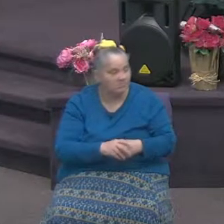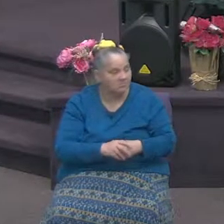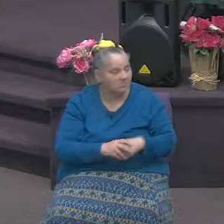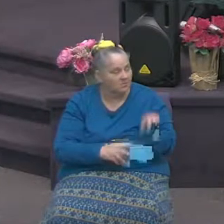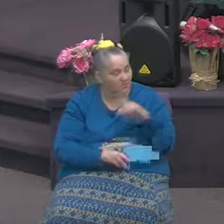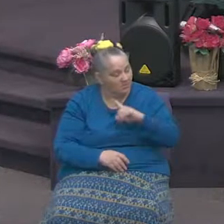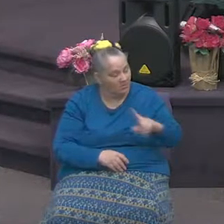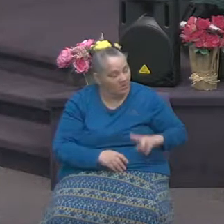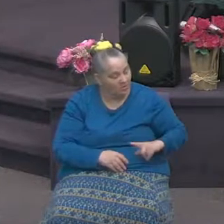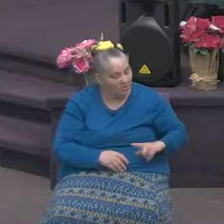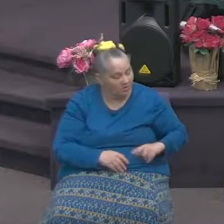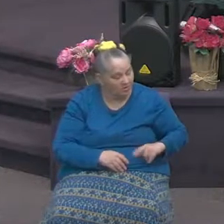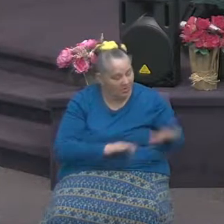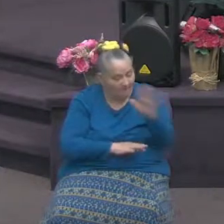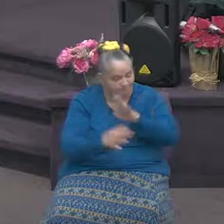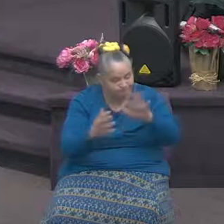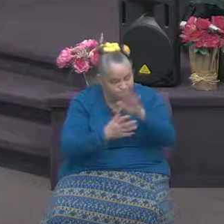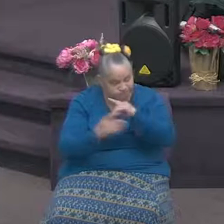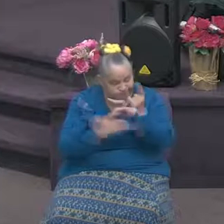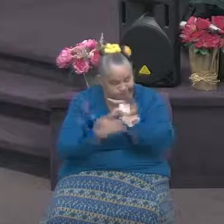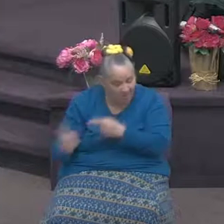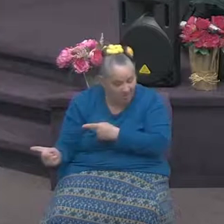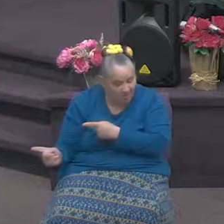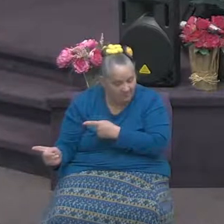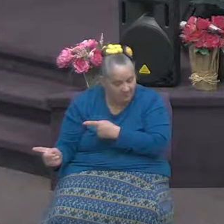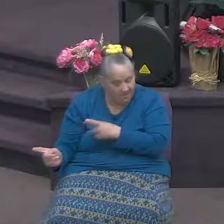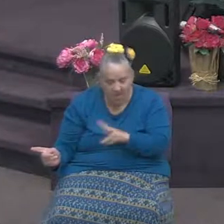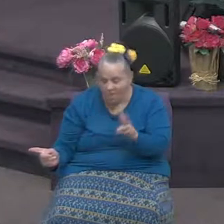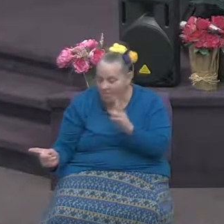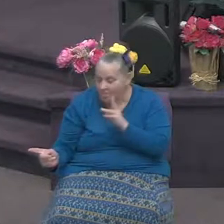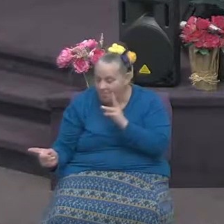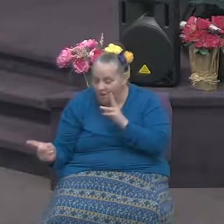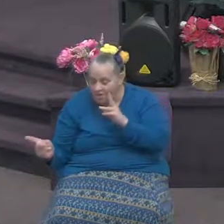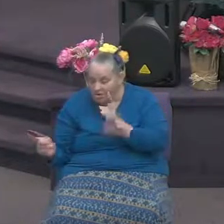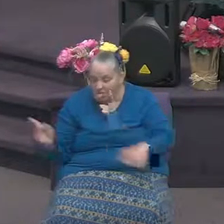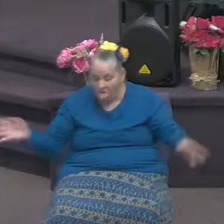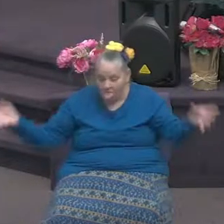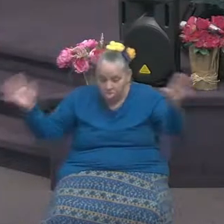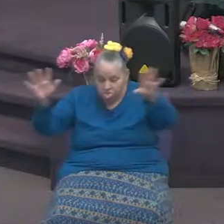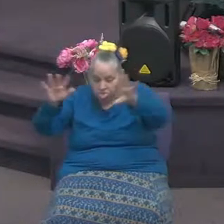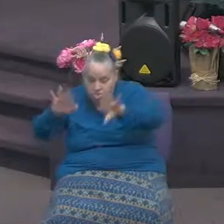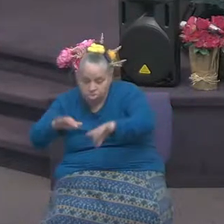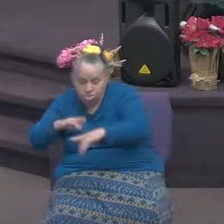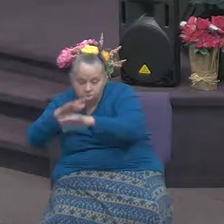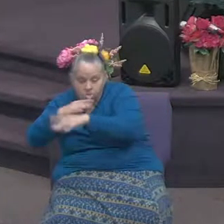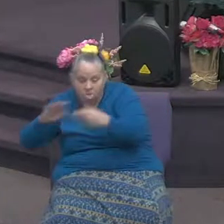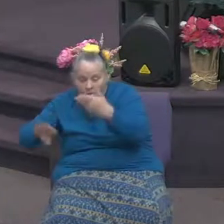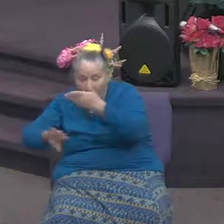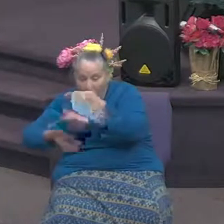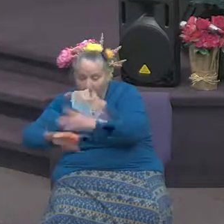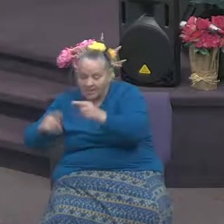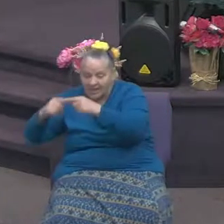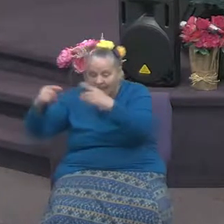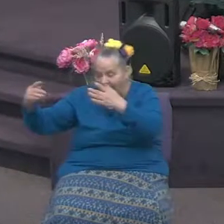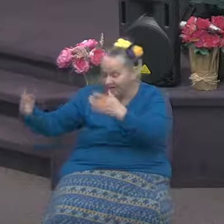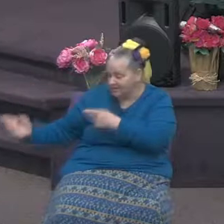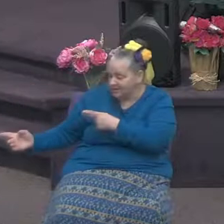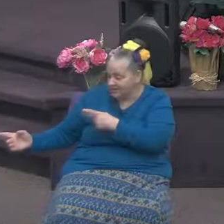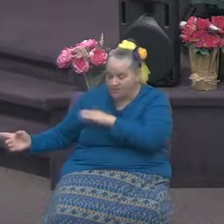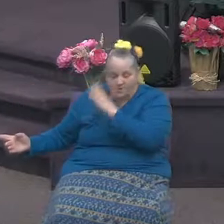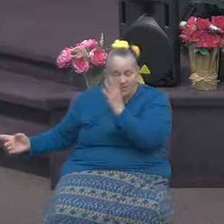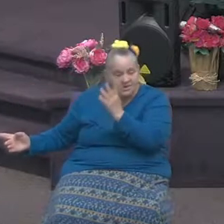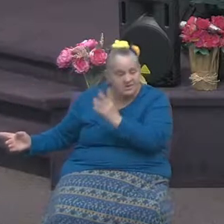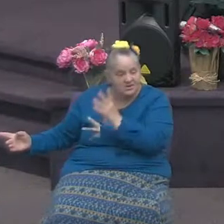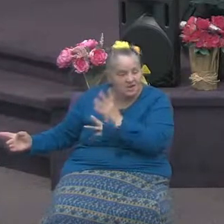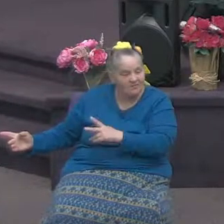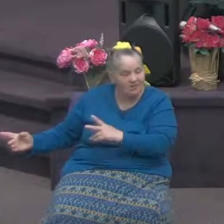The Lord confounded them, and the waters rushed in over their enemies. You will never